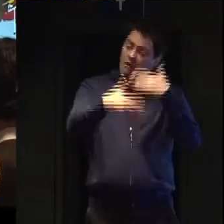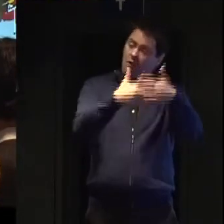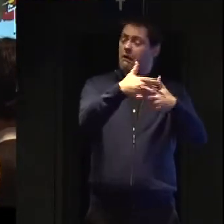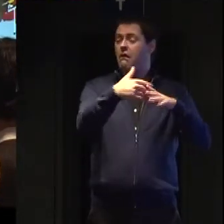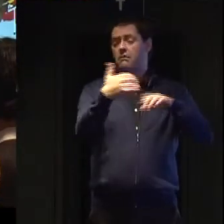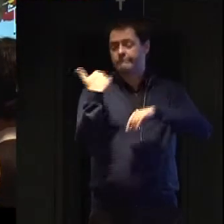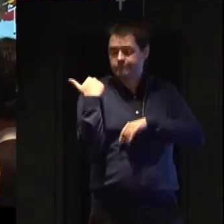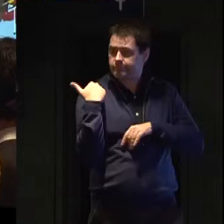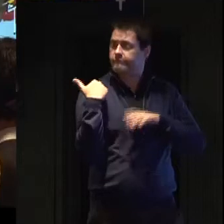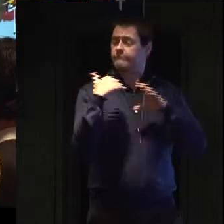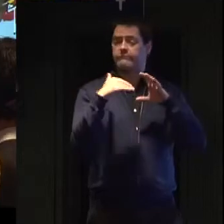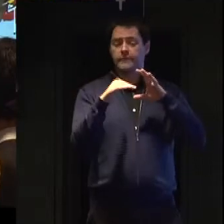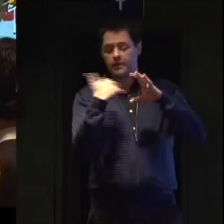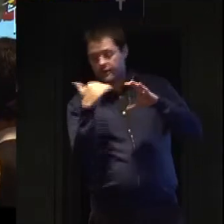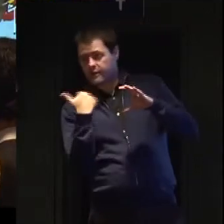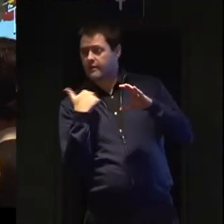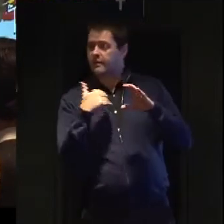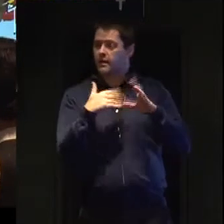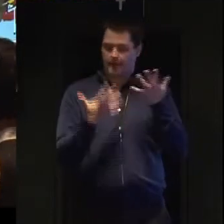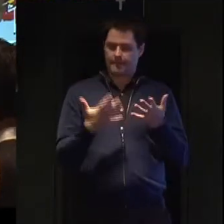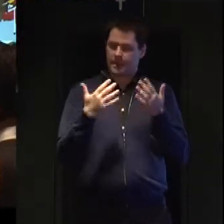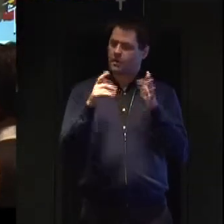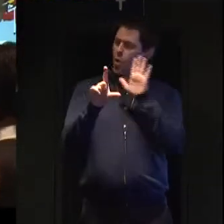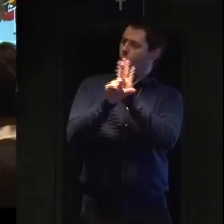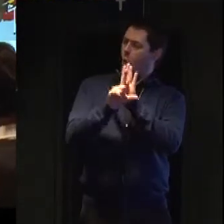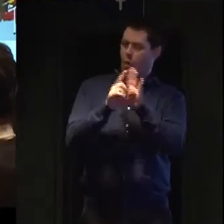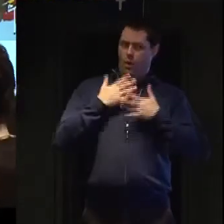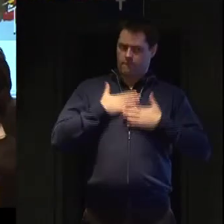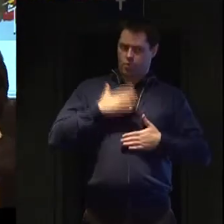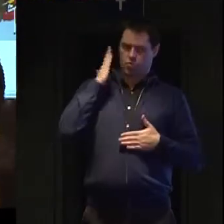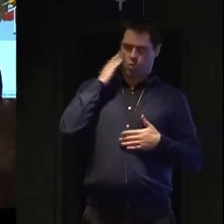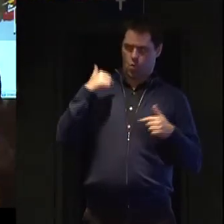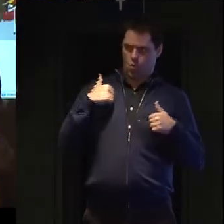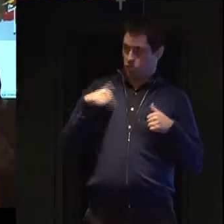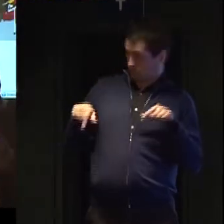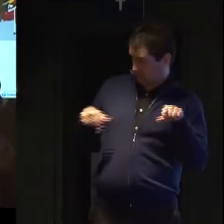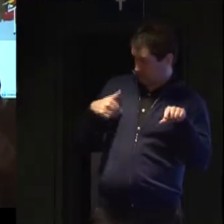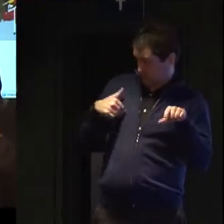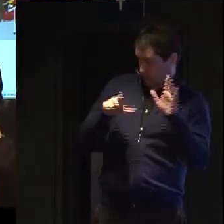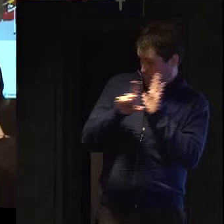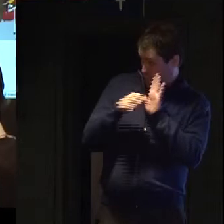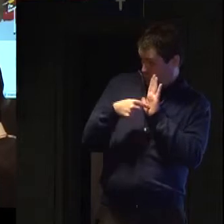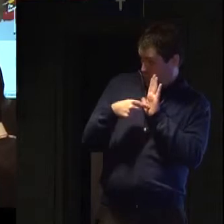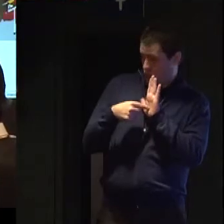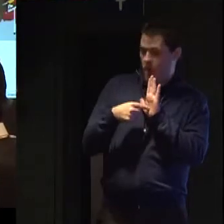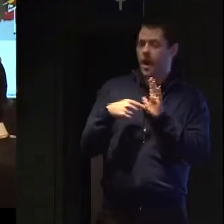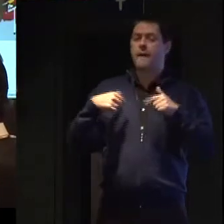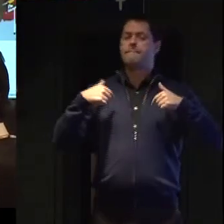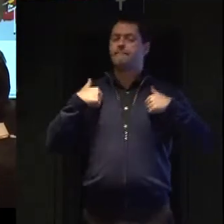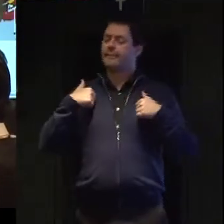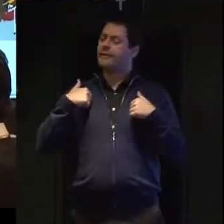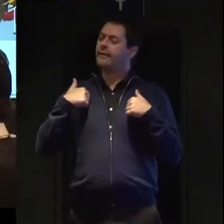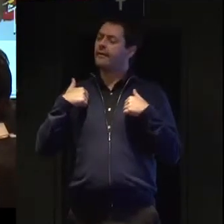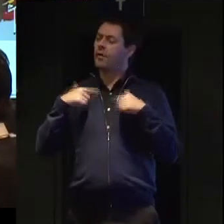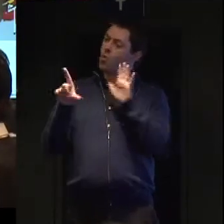And in particular, we get a lot of requests for legal advice. I'm not a lawyer, But I have got to know the Equality Act pretty